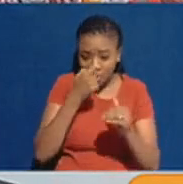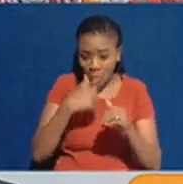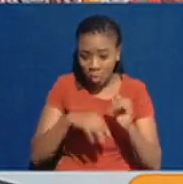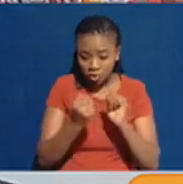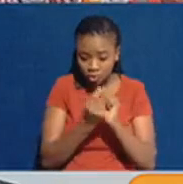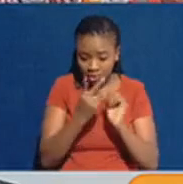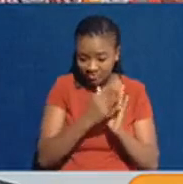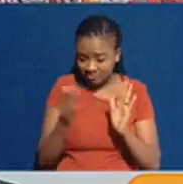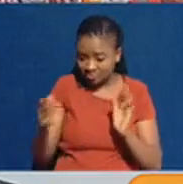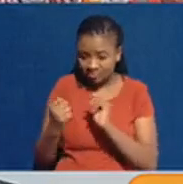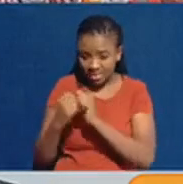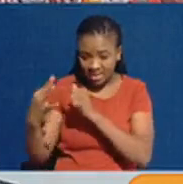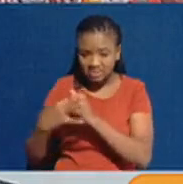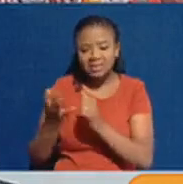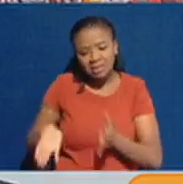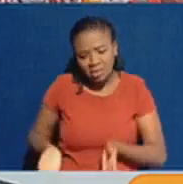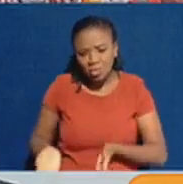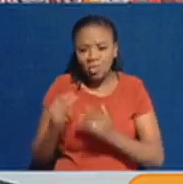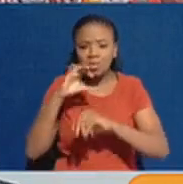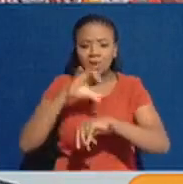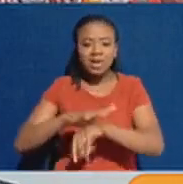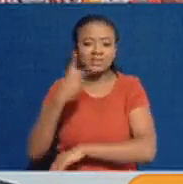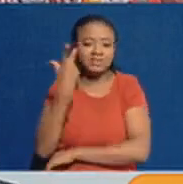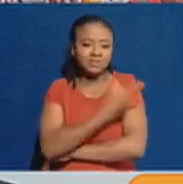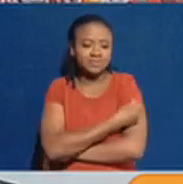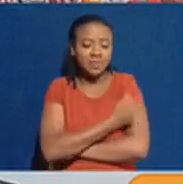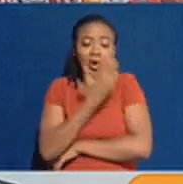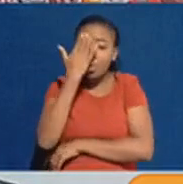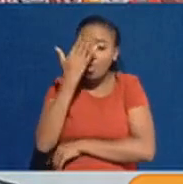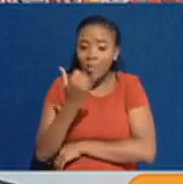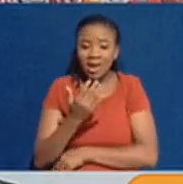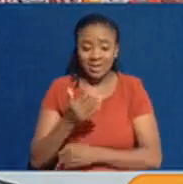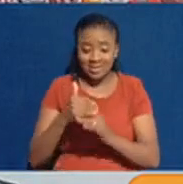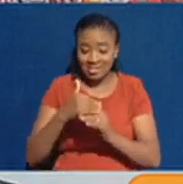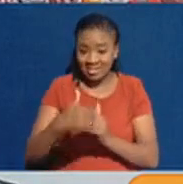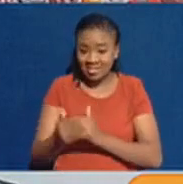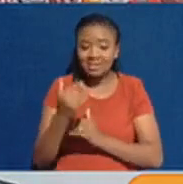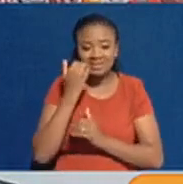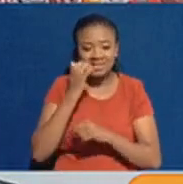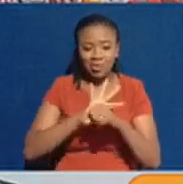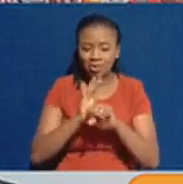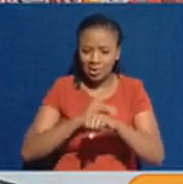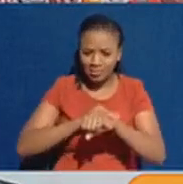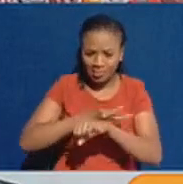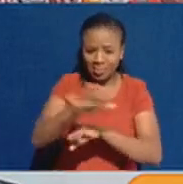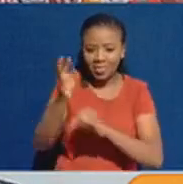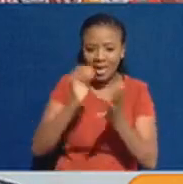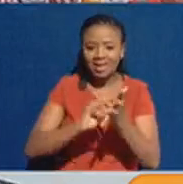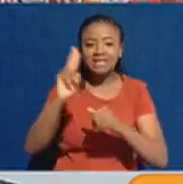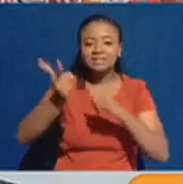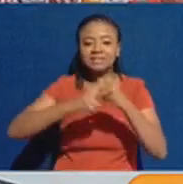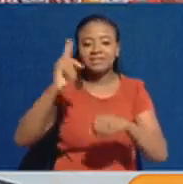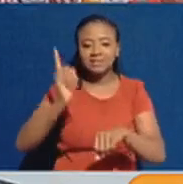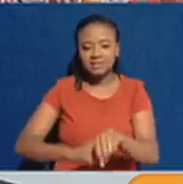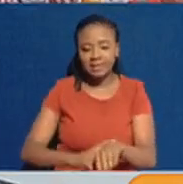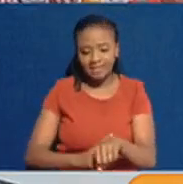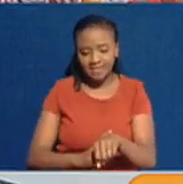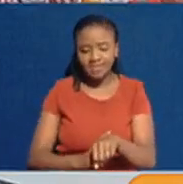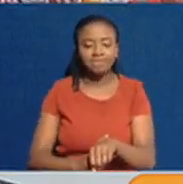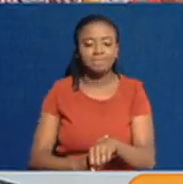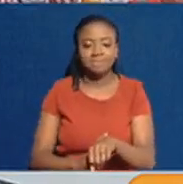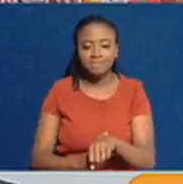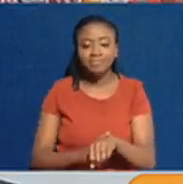ages of 12 and 18 years against the virus as the country braces for the seventh wave of the pandemic that is currently underway.